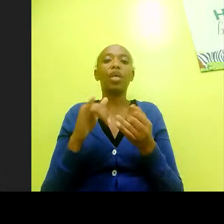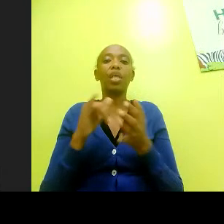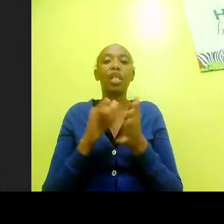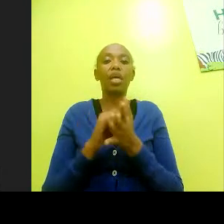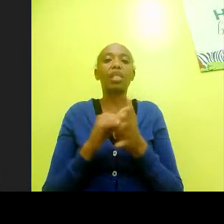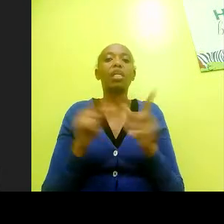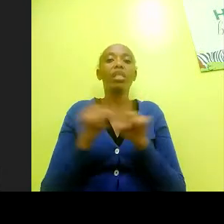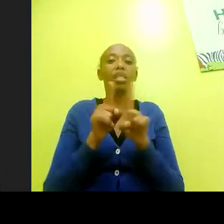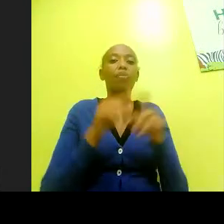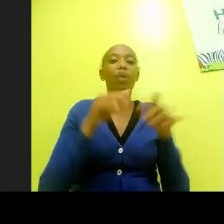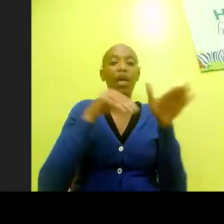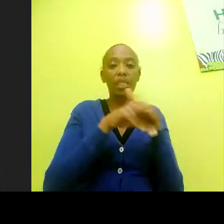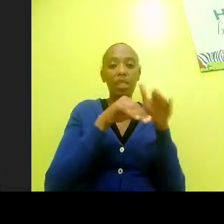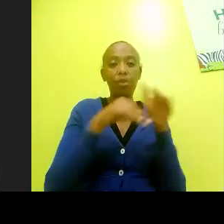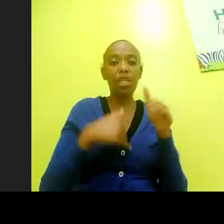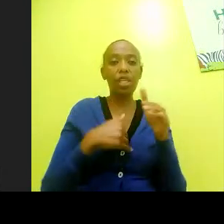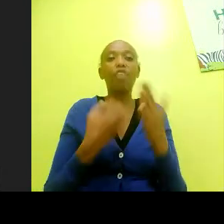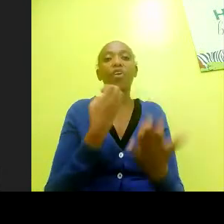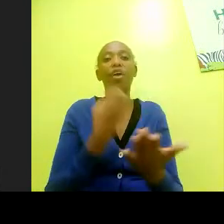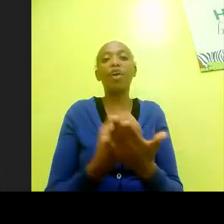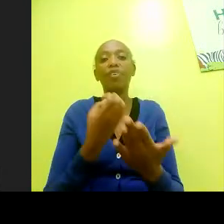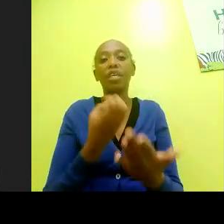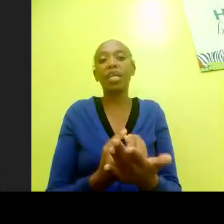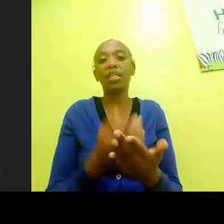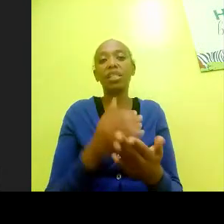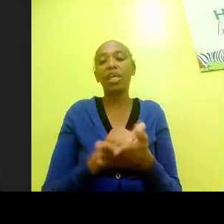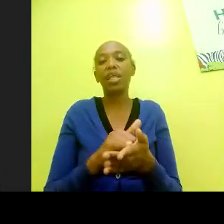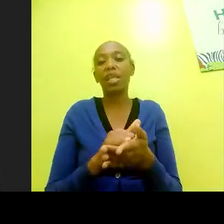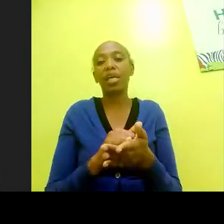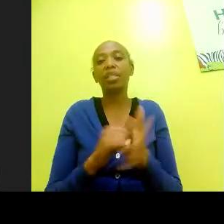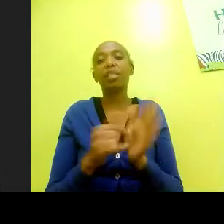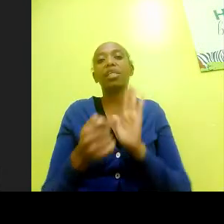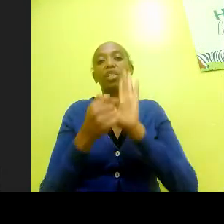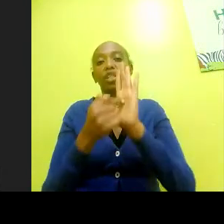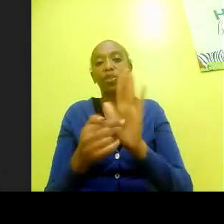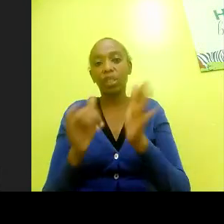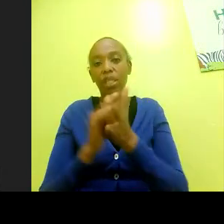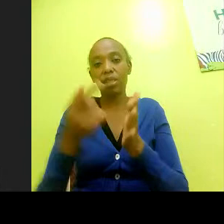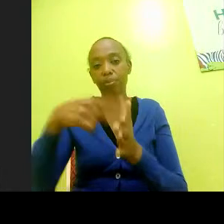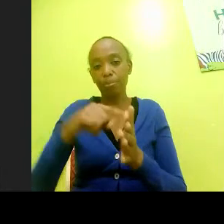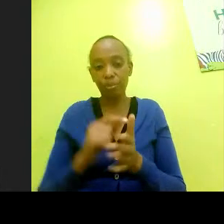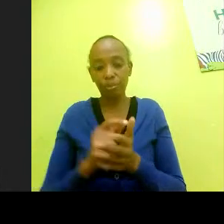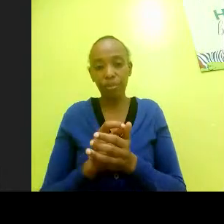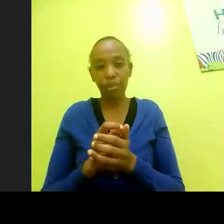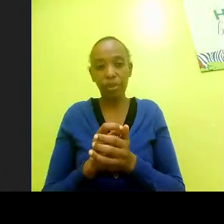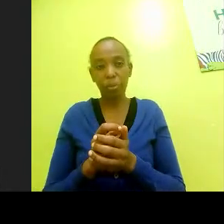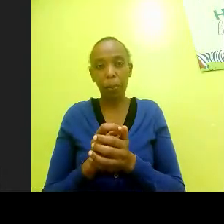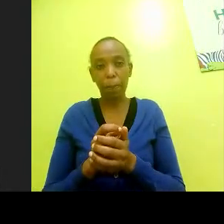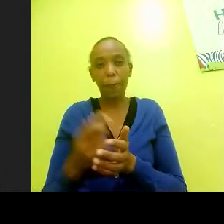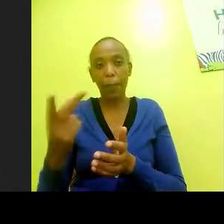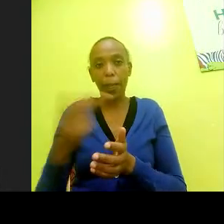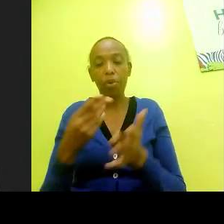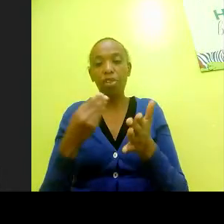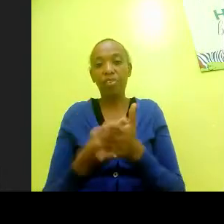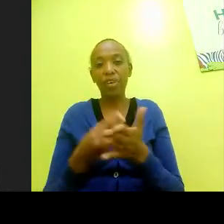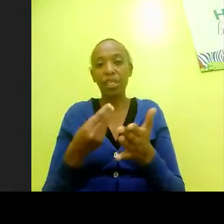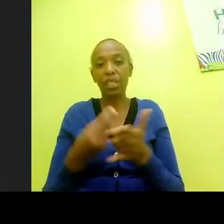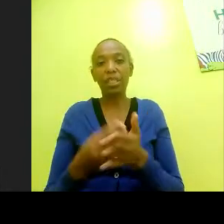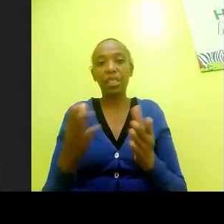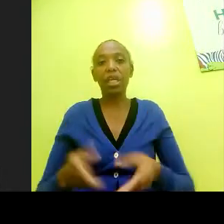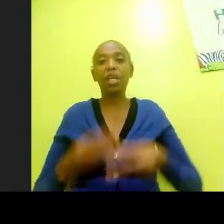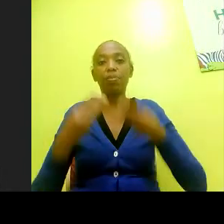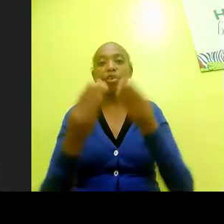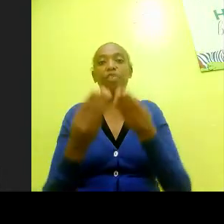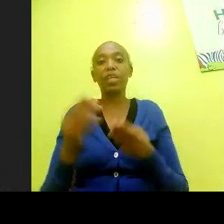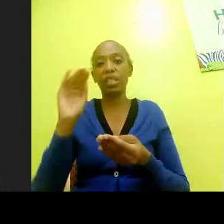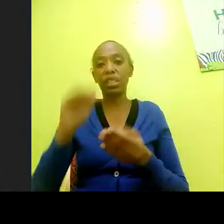accessibility, there is some evidence that suggests that where the state both finances and provides